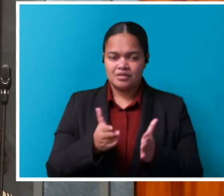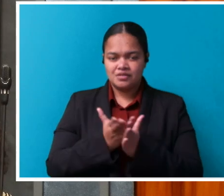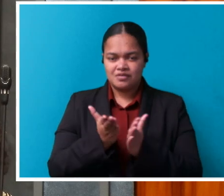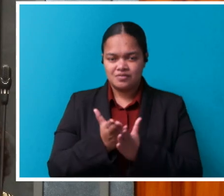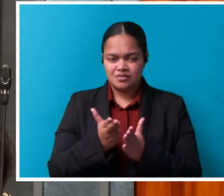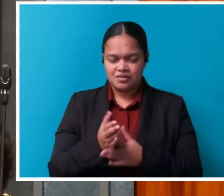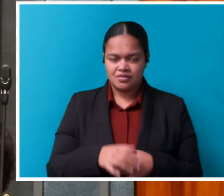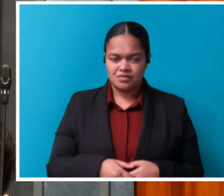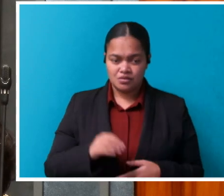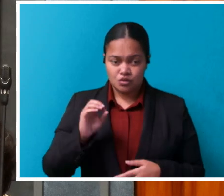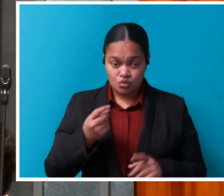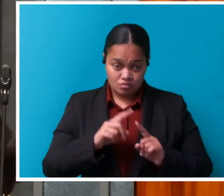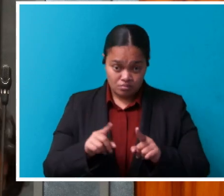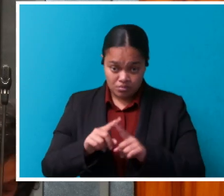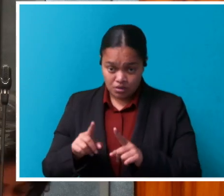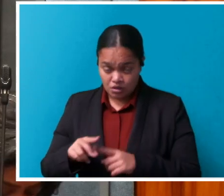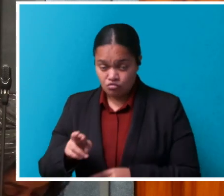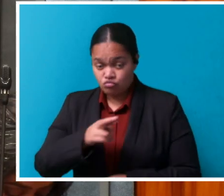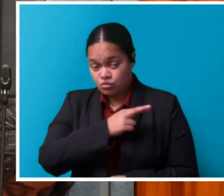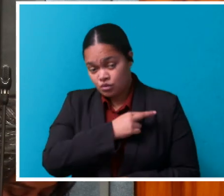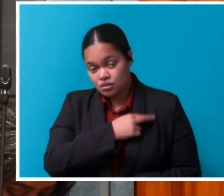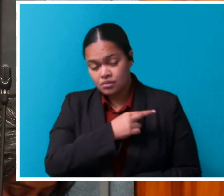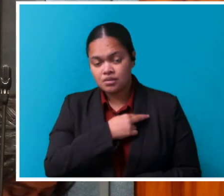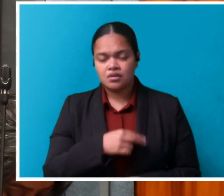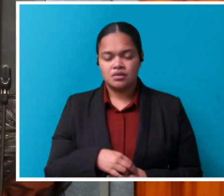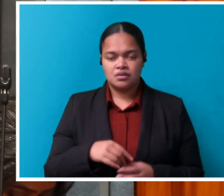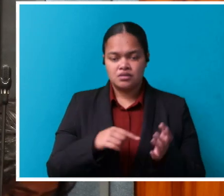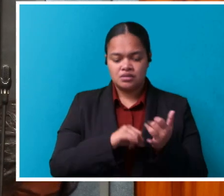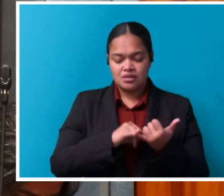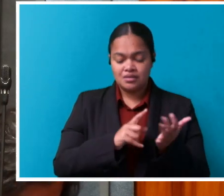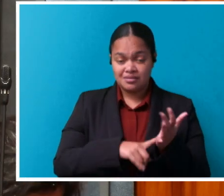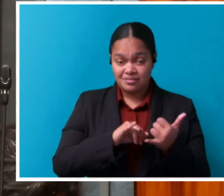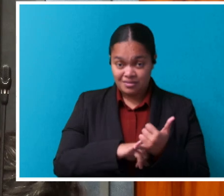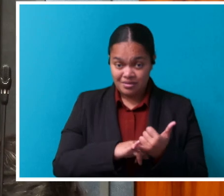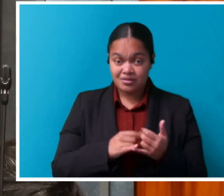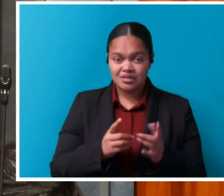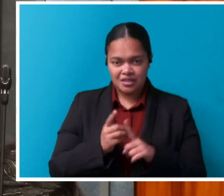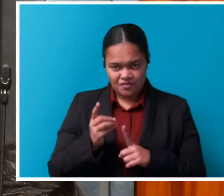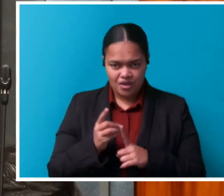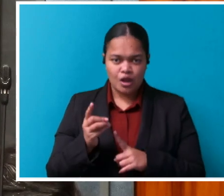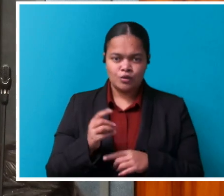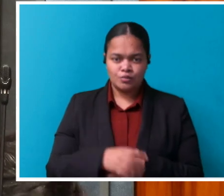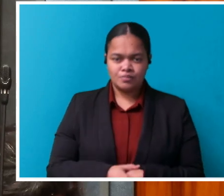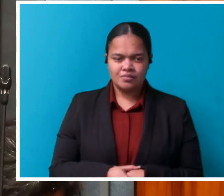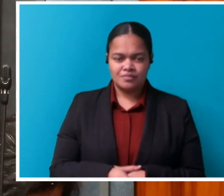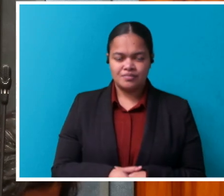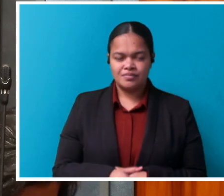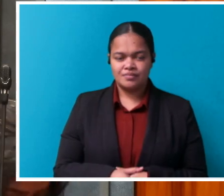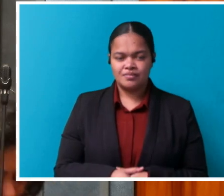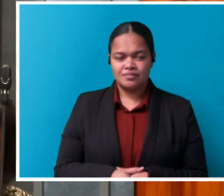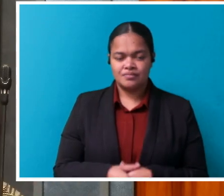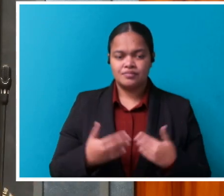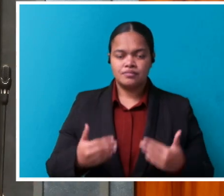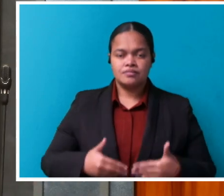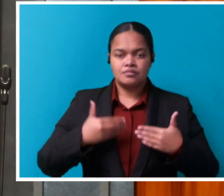In taking over the responsibilities, TSLS has developed and launched travel and bond clearance portal, moving